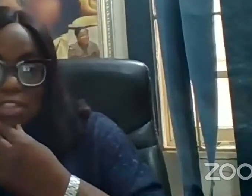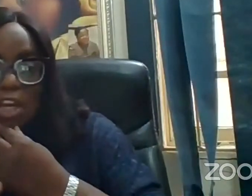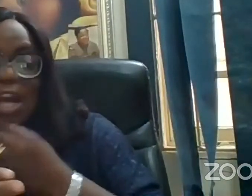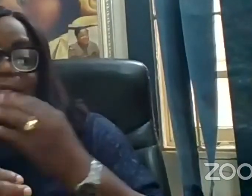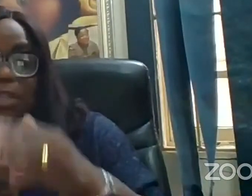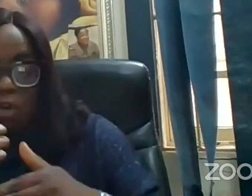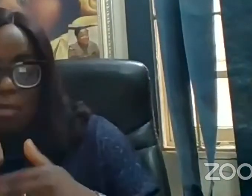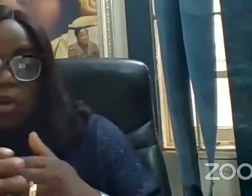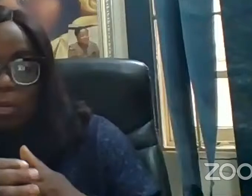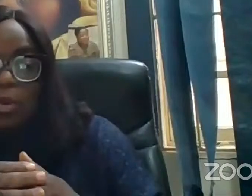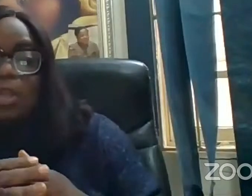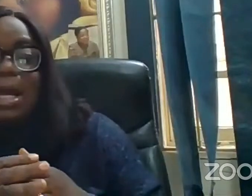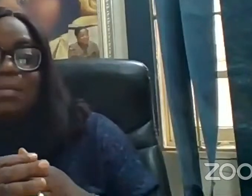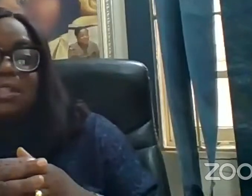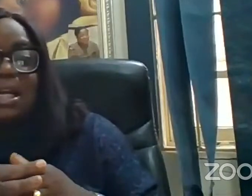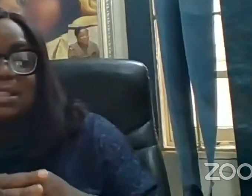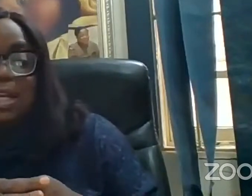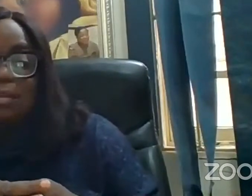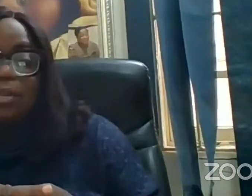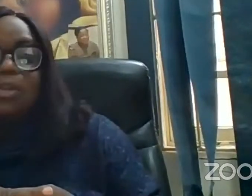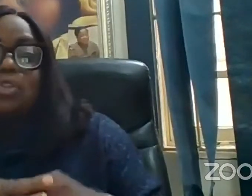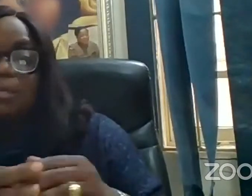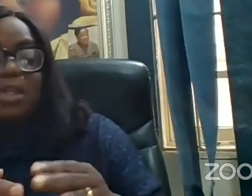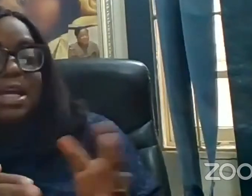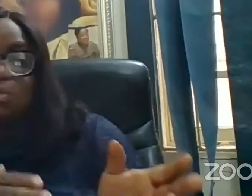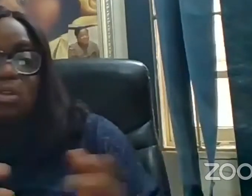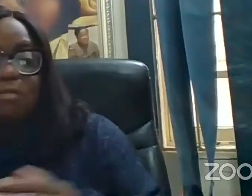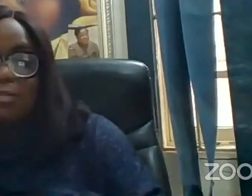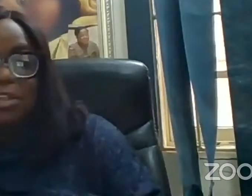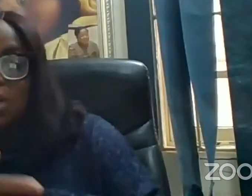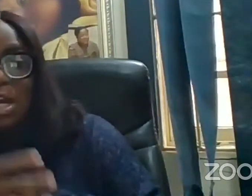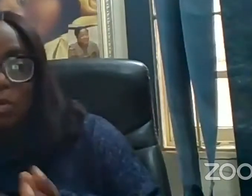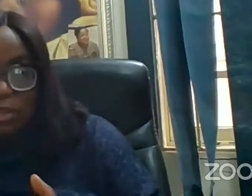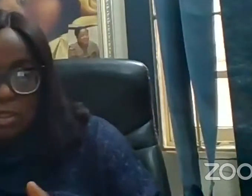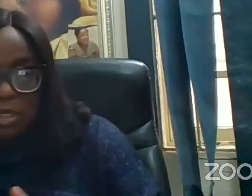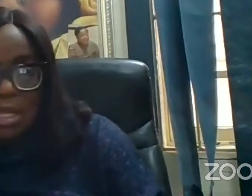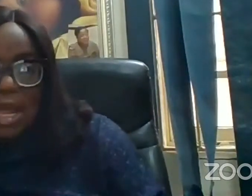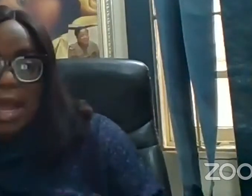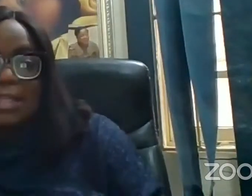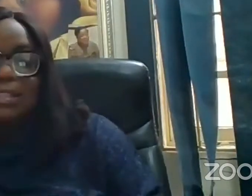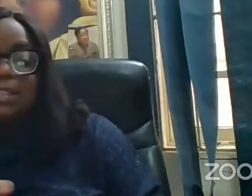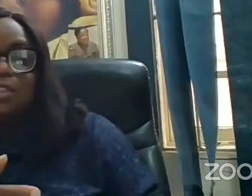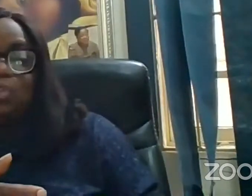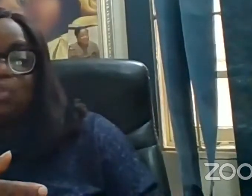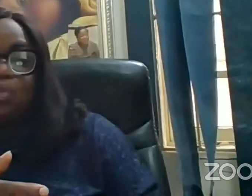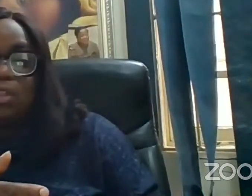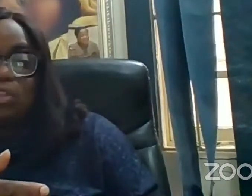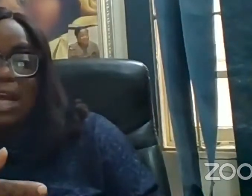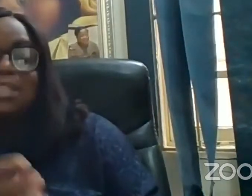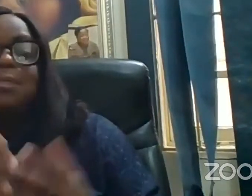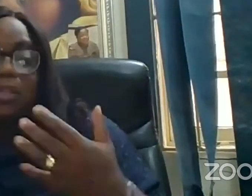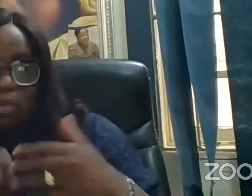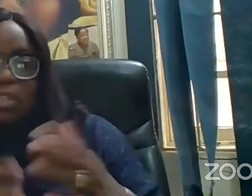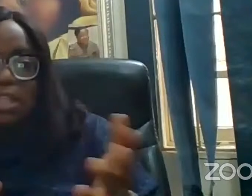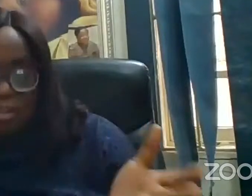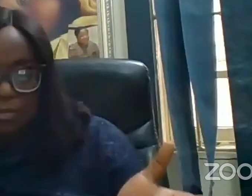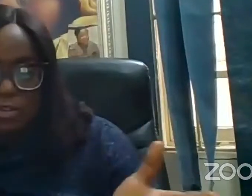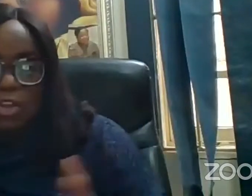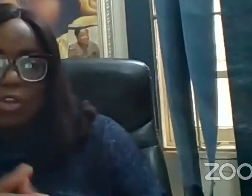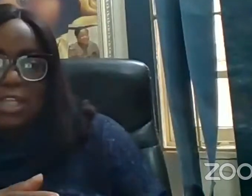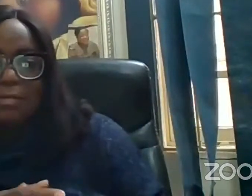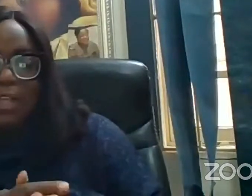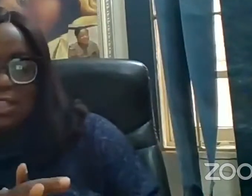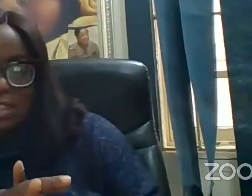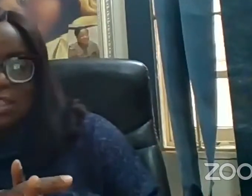age and you have been coming up, that means that something has to suffer for the other one. And you can speak to